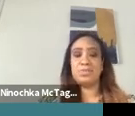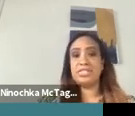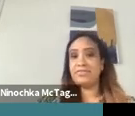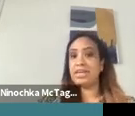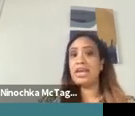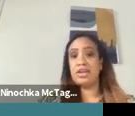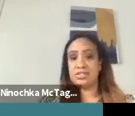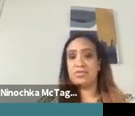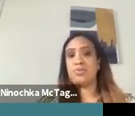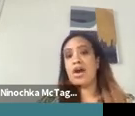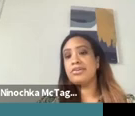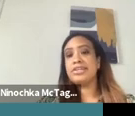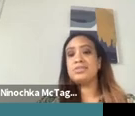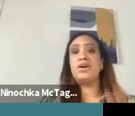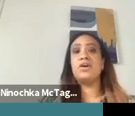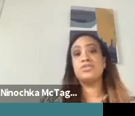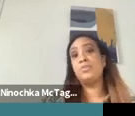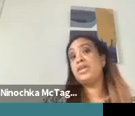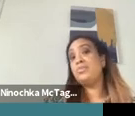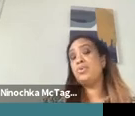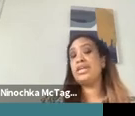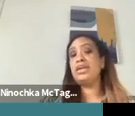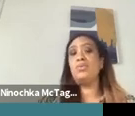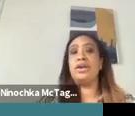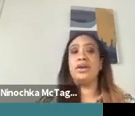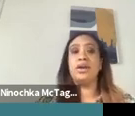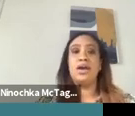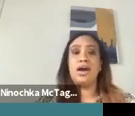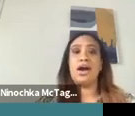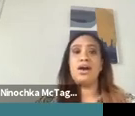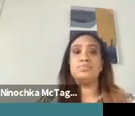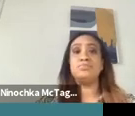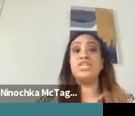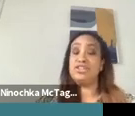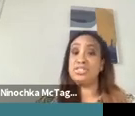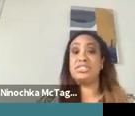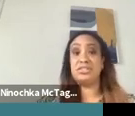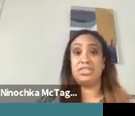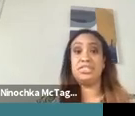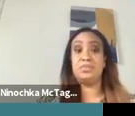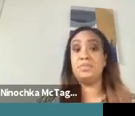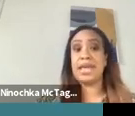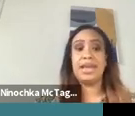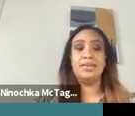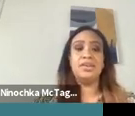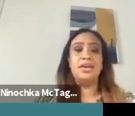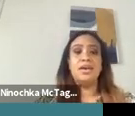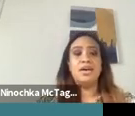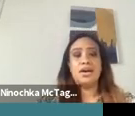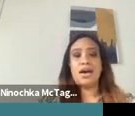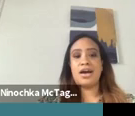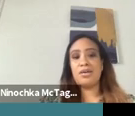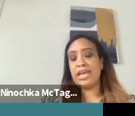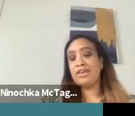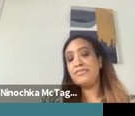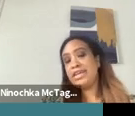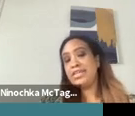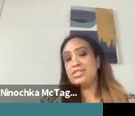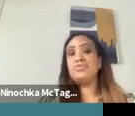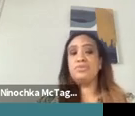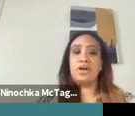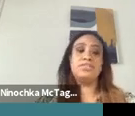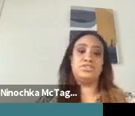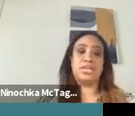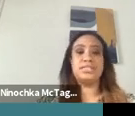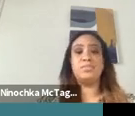highlighting specific areas of progress, but also pinpointing where changes still need to be made. And our